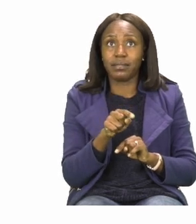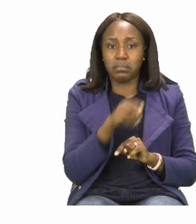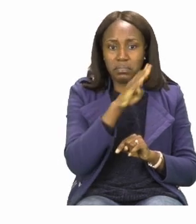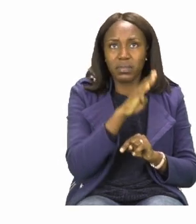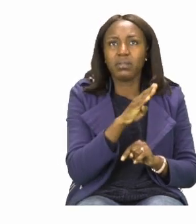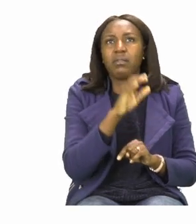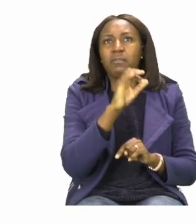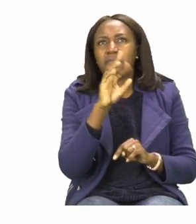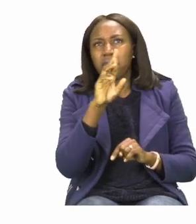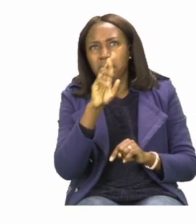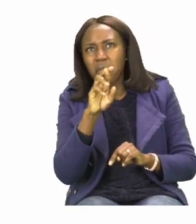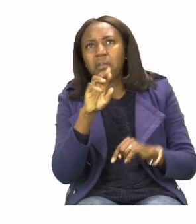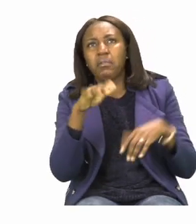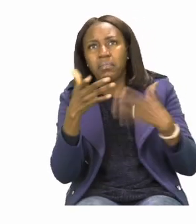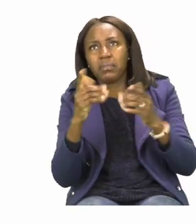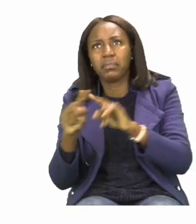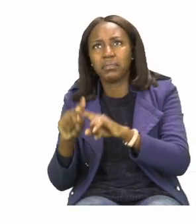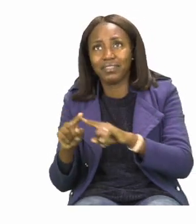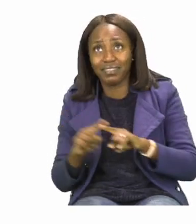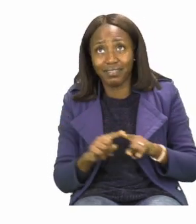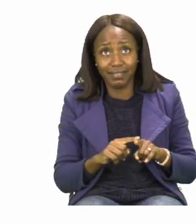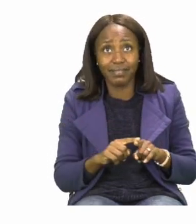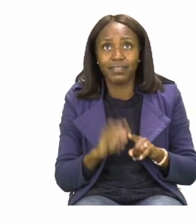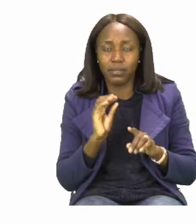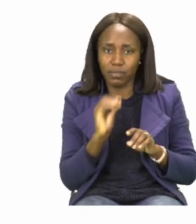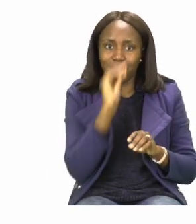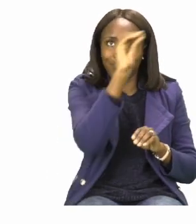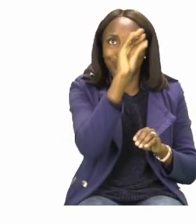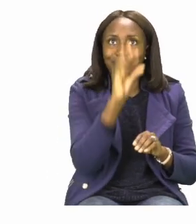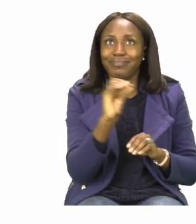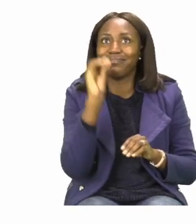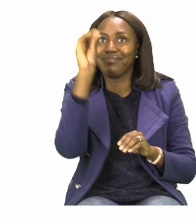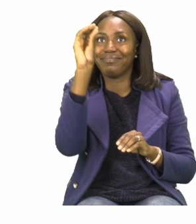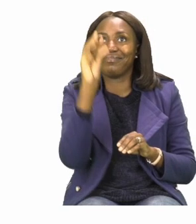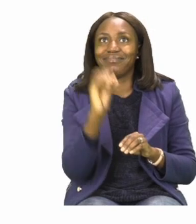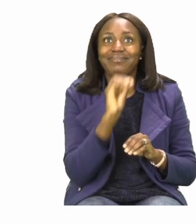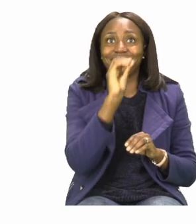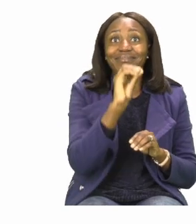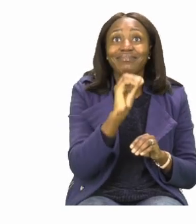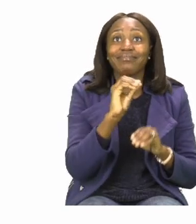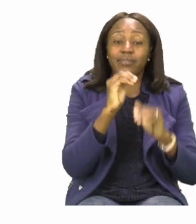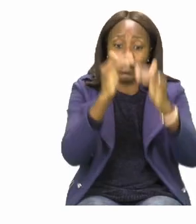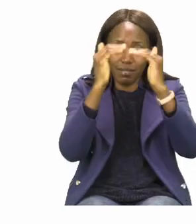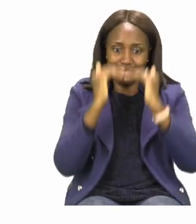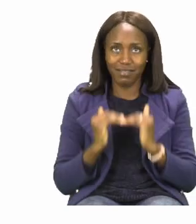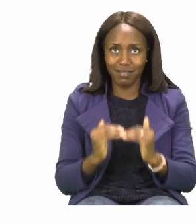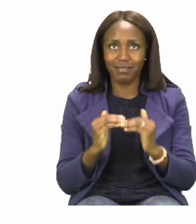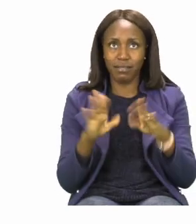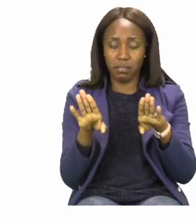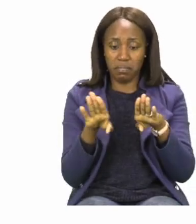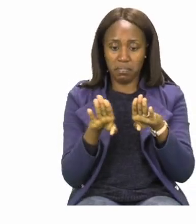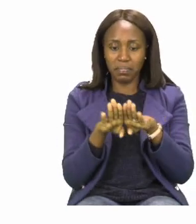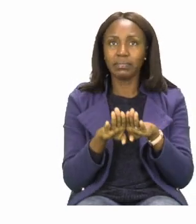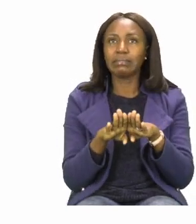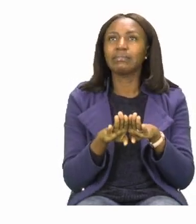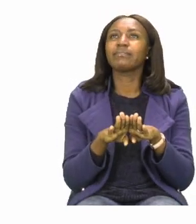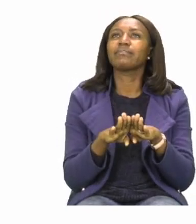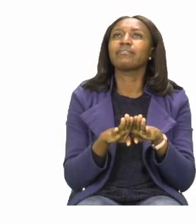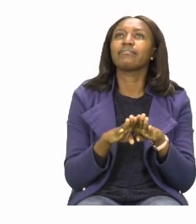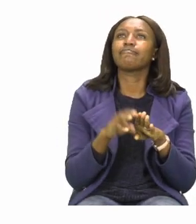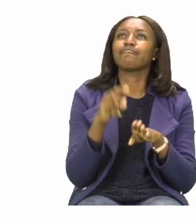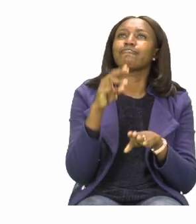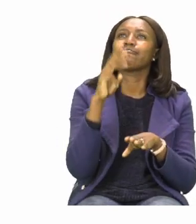are going to use. Then after that, they are asking you to make 3 sentences with any of the words you